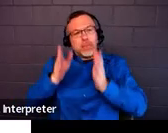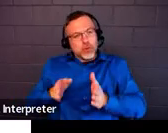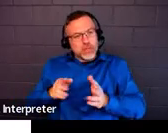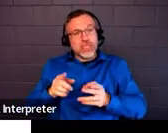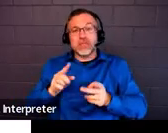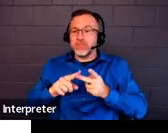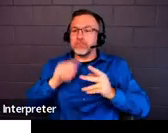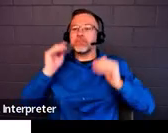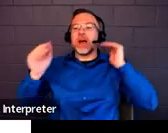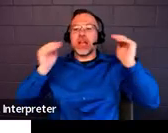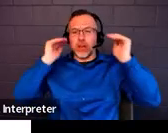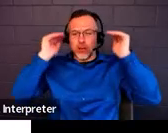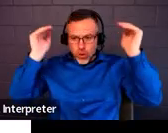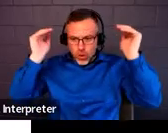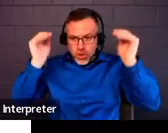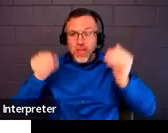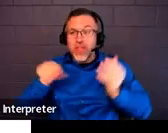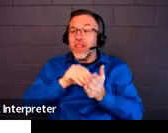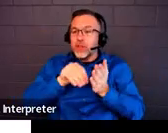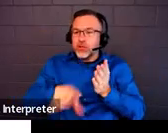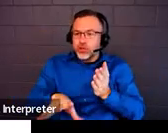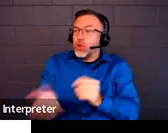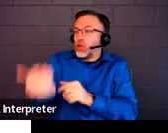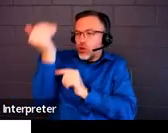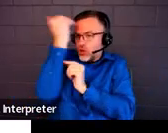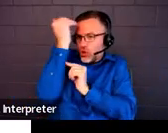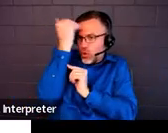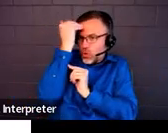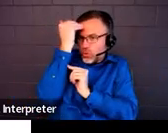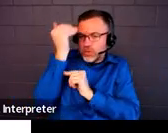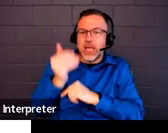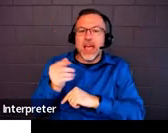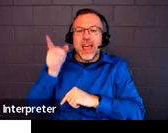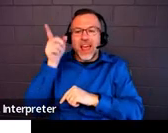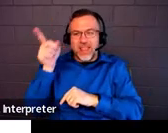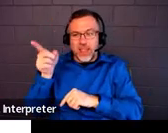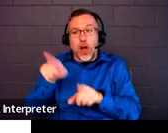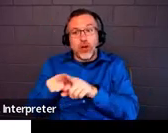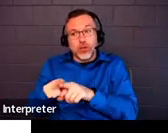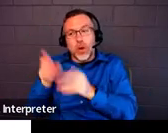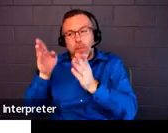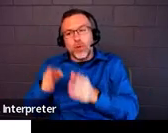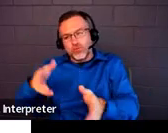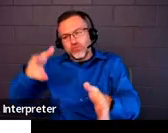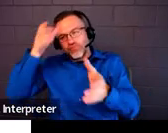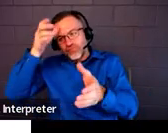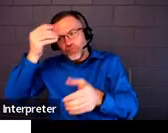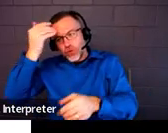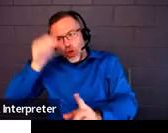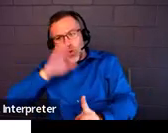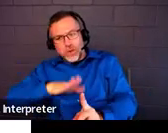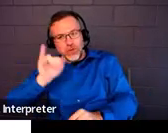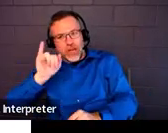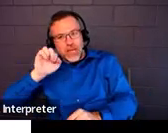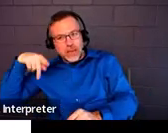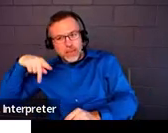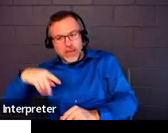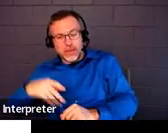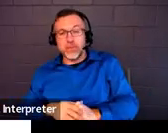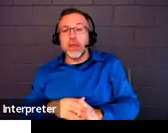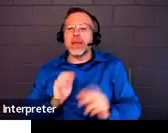student regularly and has a lot of familiarity with their IEP. I've been asked before, can